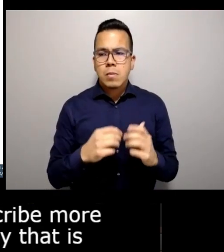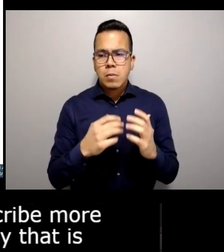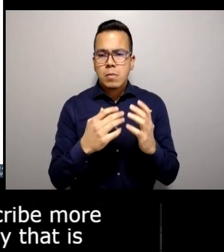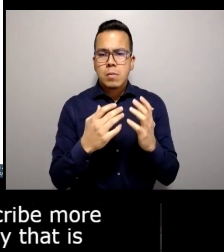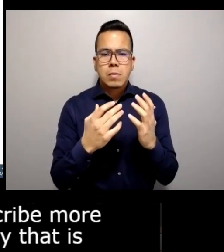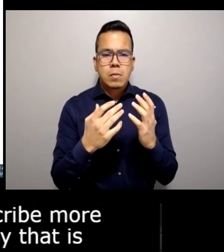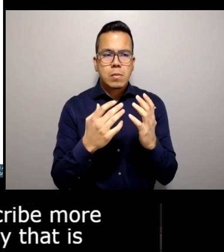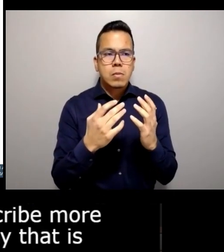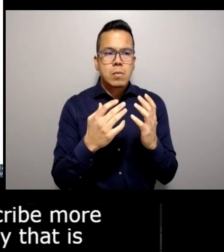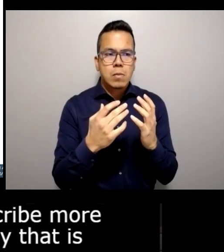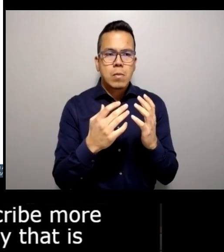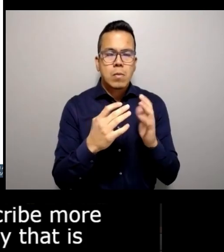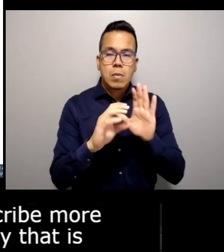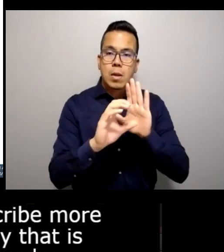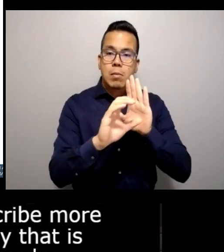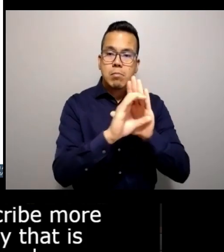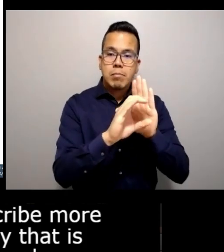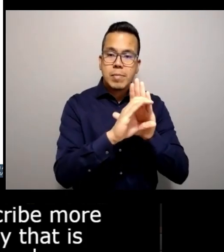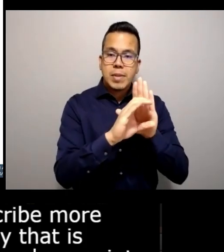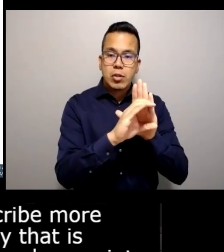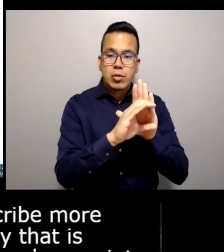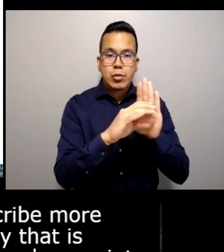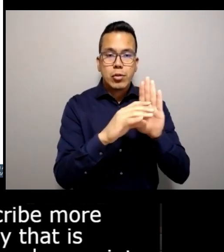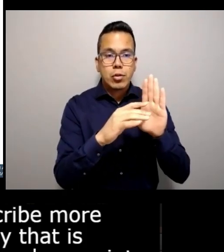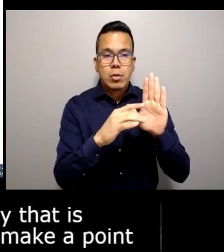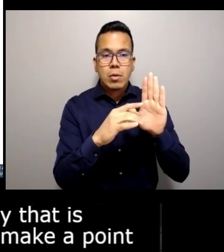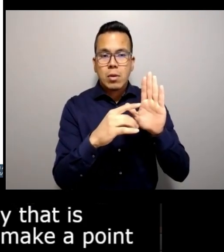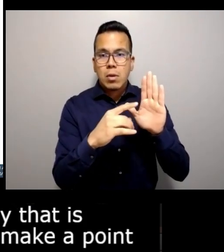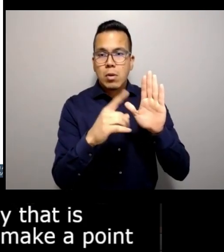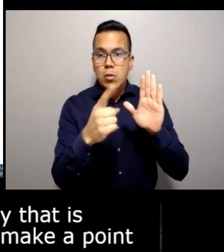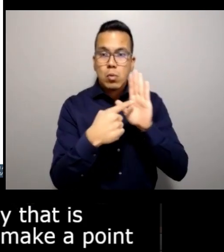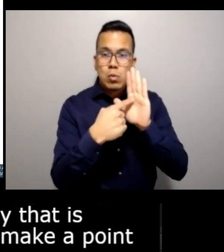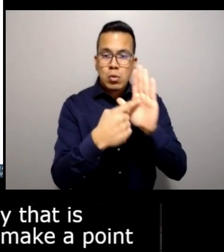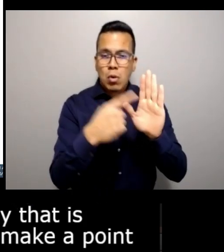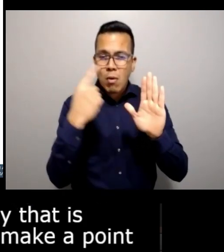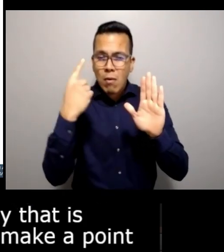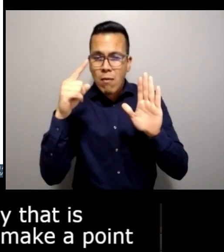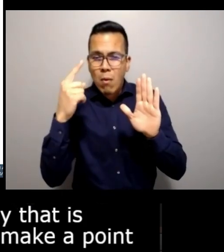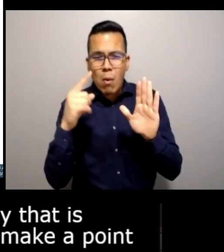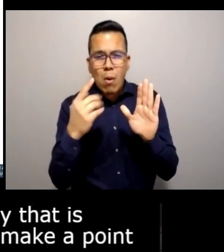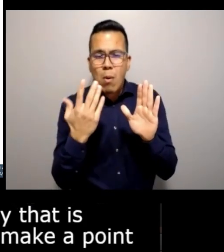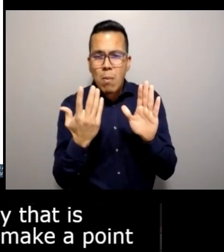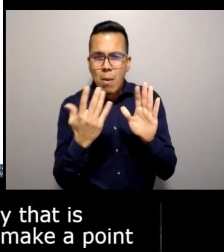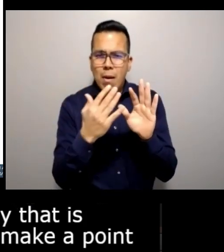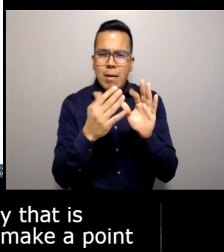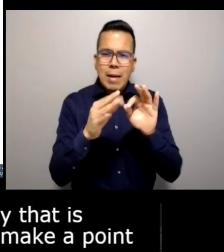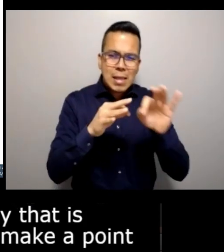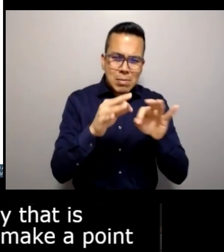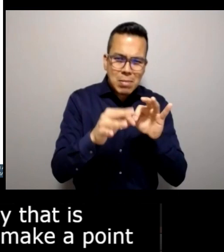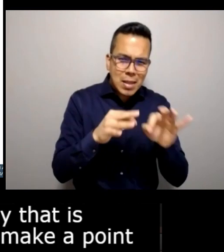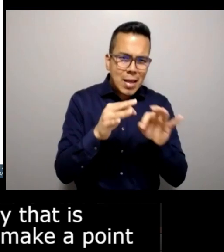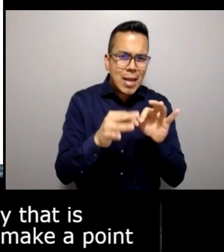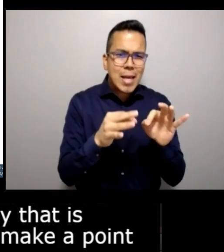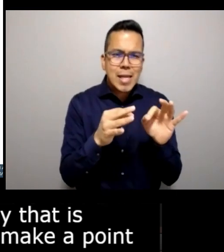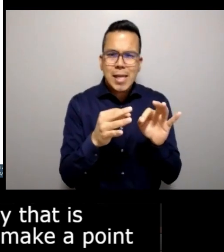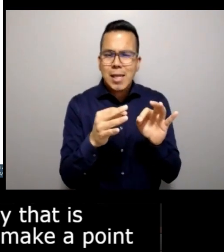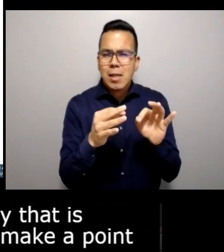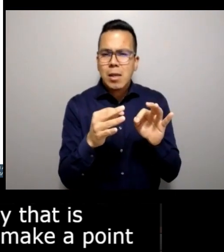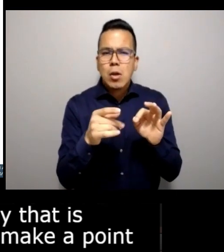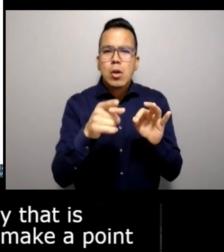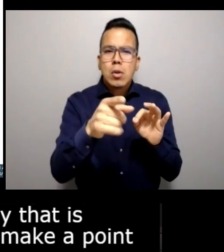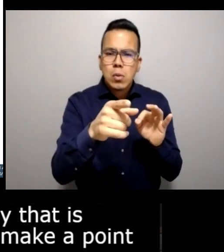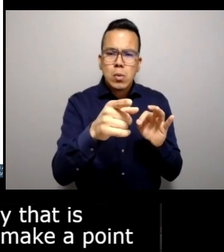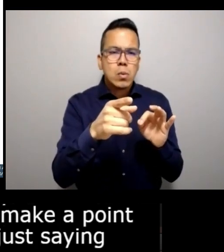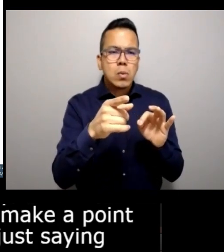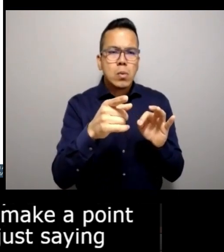point. If you're showing Mr. Evil petting his hairless cat, just saying "man with cat" is not going